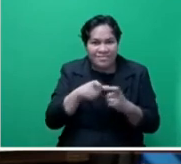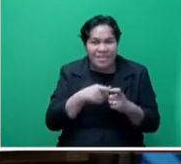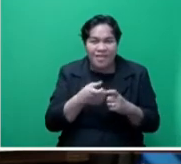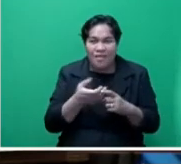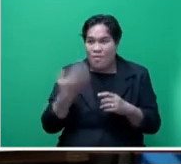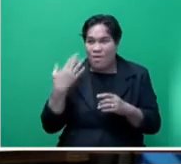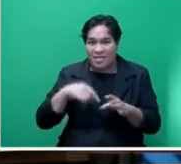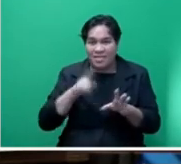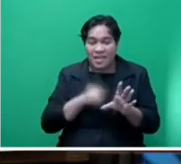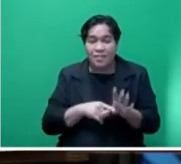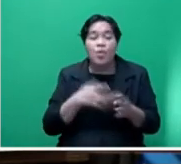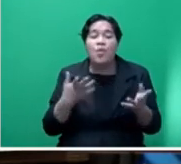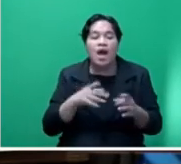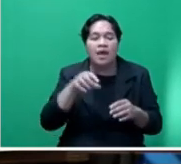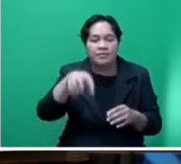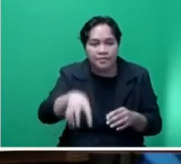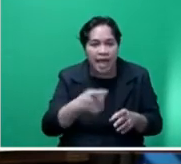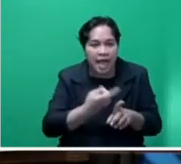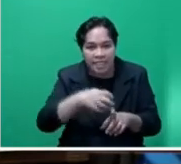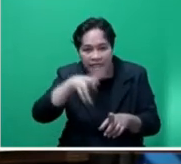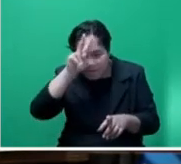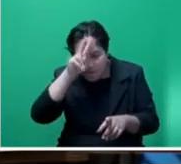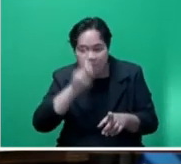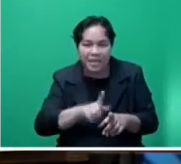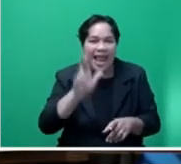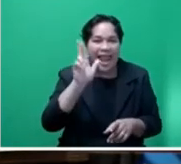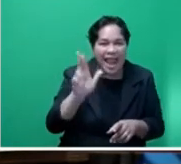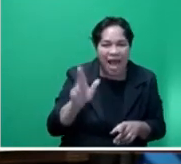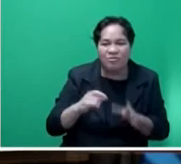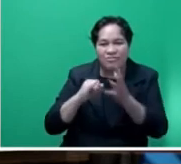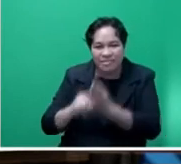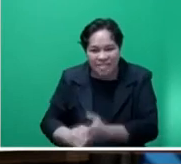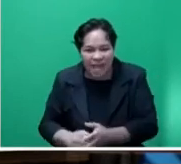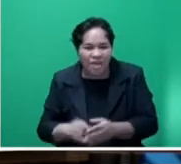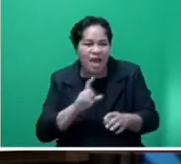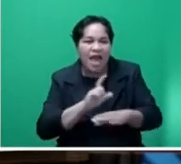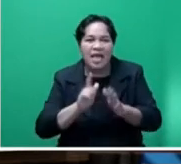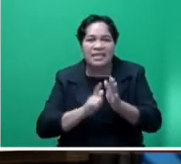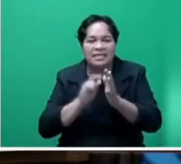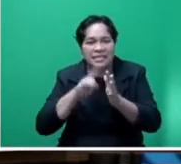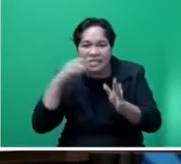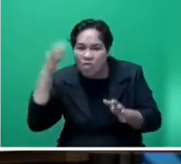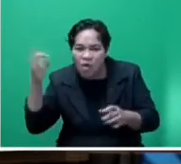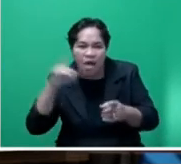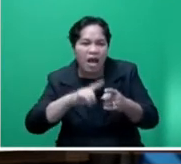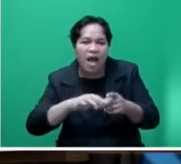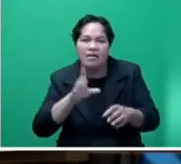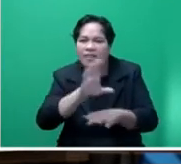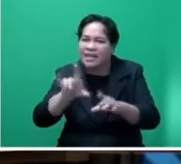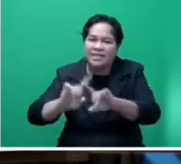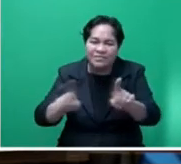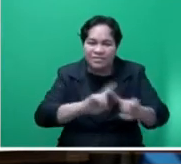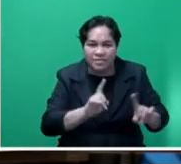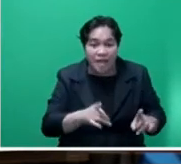like Kandavu, Southern Lau, Coastal Sigatoka, and the Central Division. Again, Mr. Speaker, sir, what made